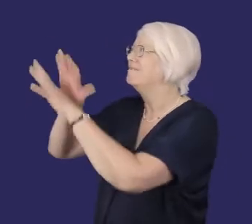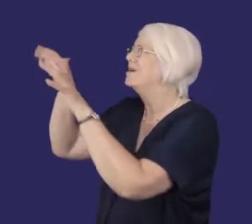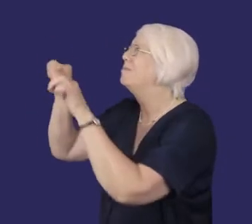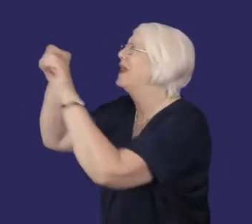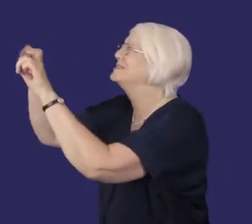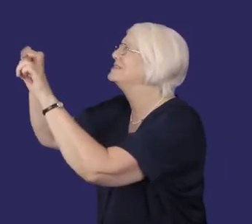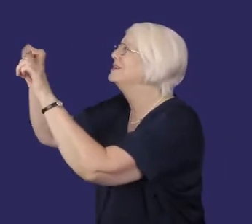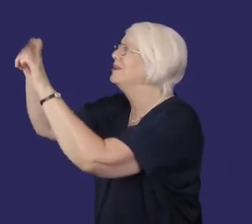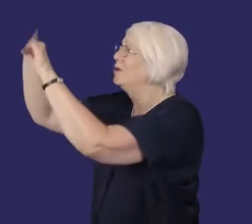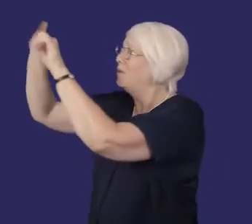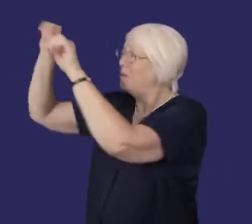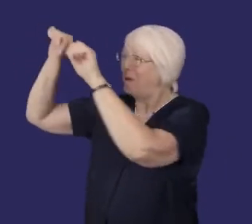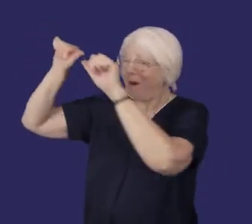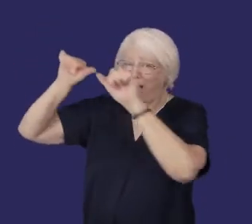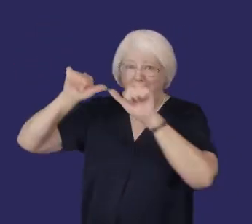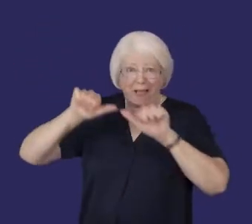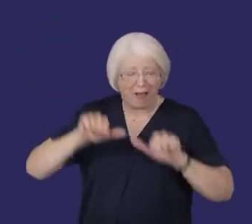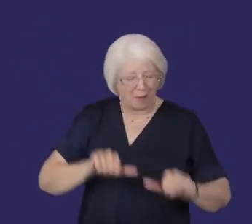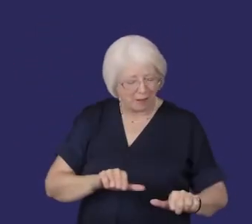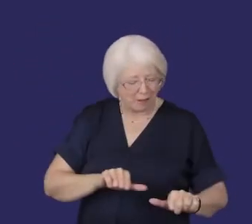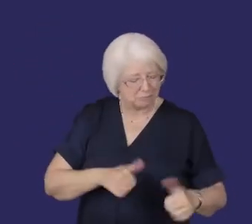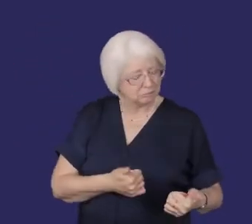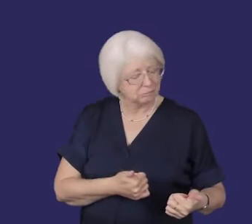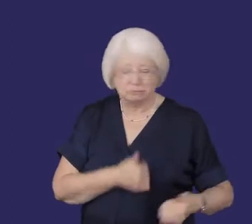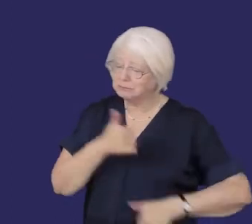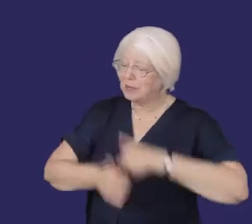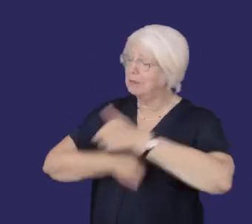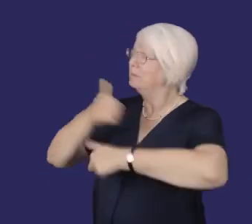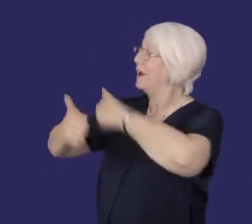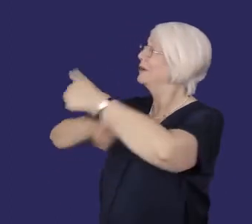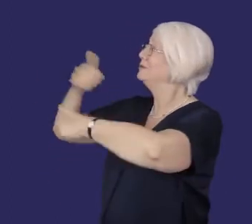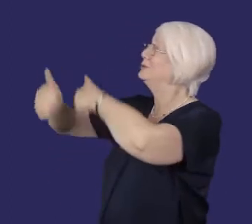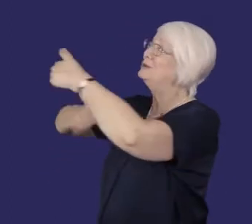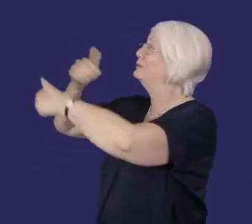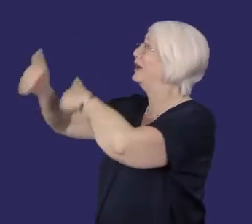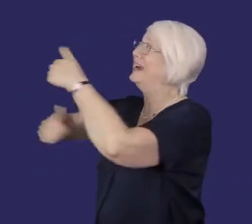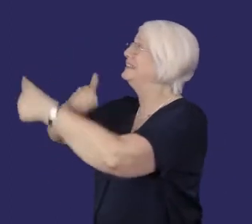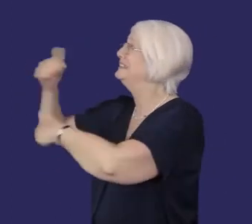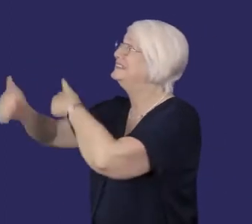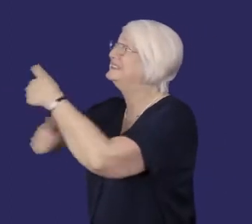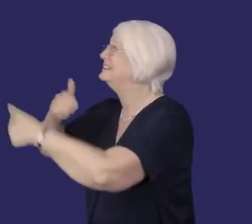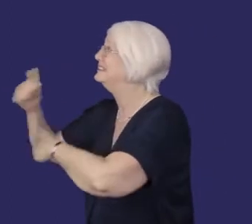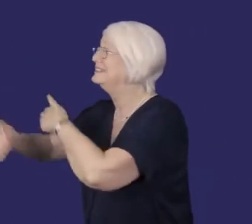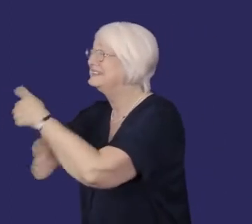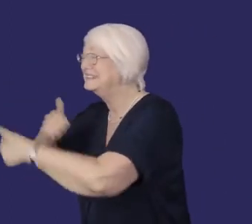Every blessing you pour out, I'll turn back to praise.